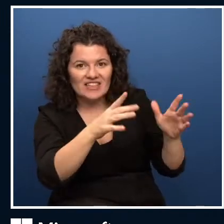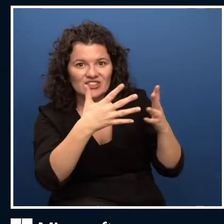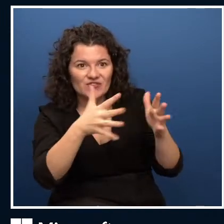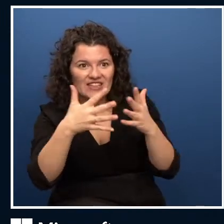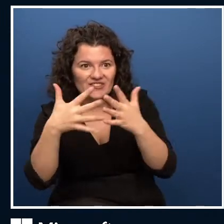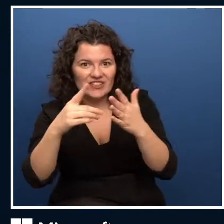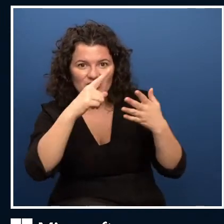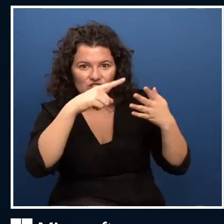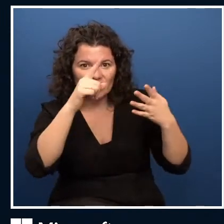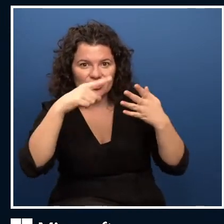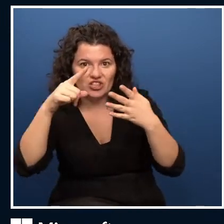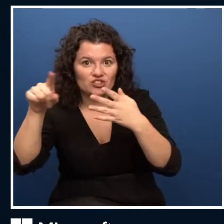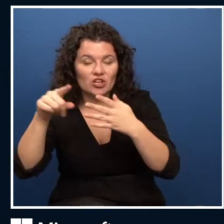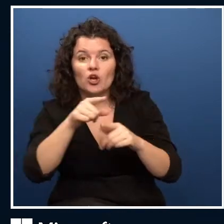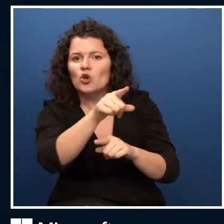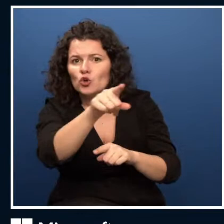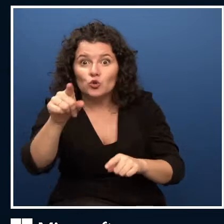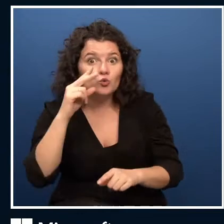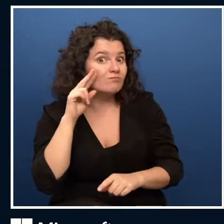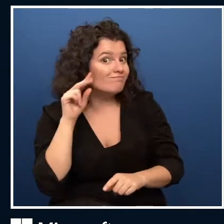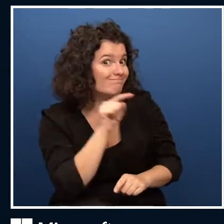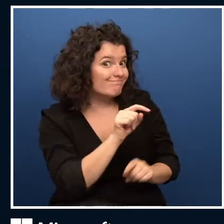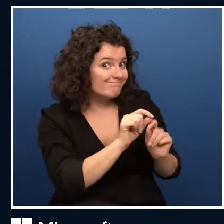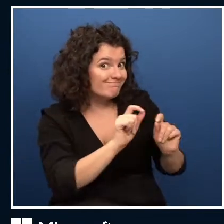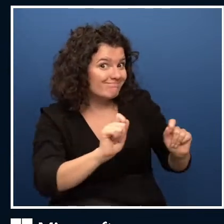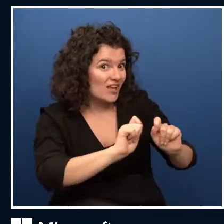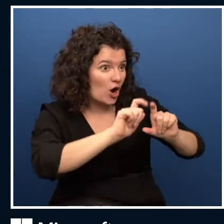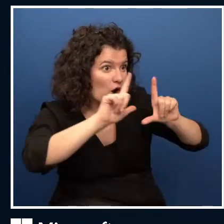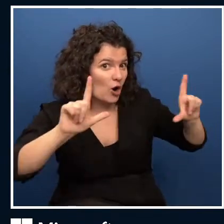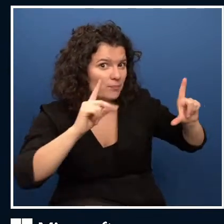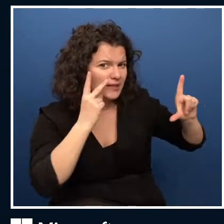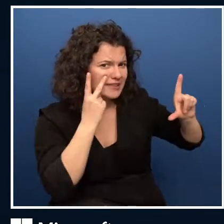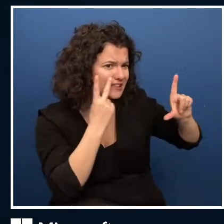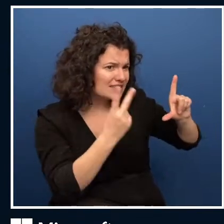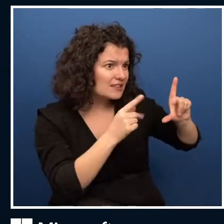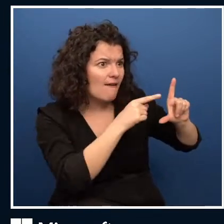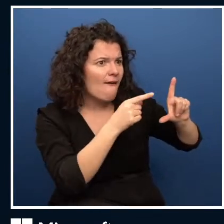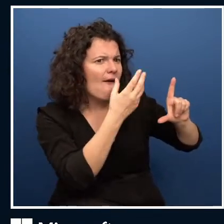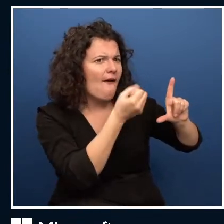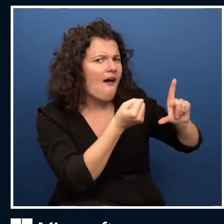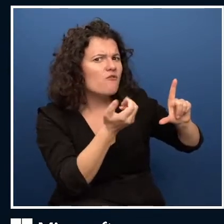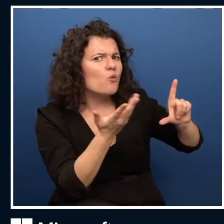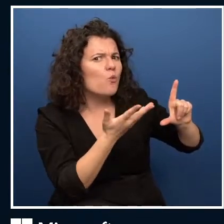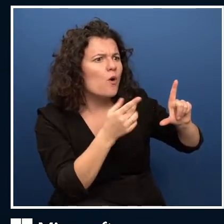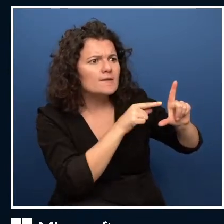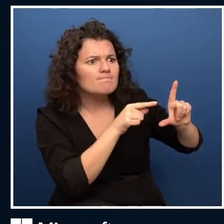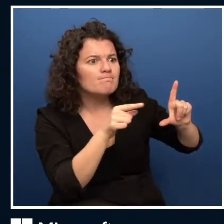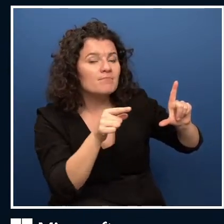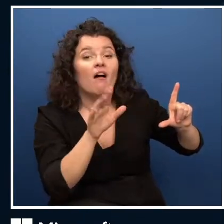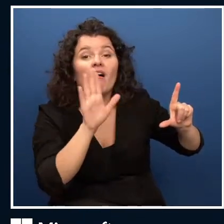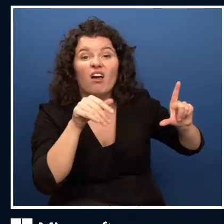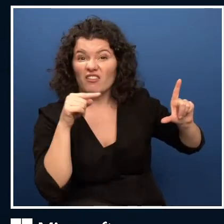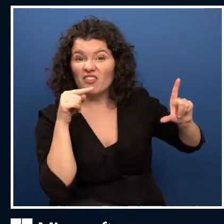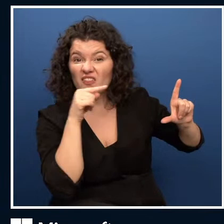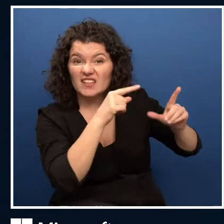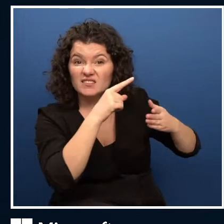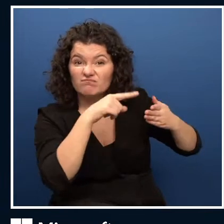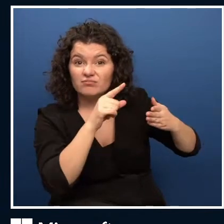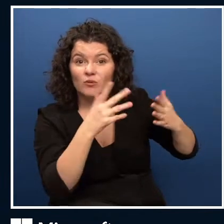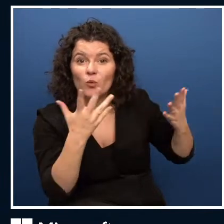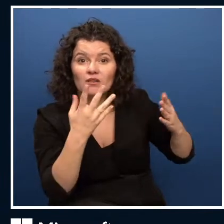available. You do have a full week though to complete this, so no rush. Do continue to pay attention in some of our